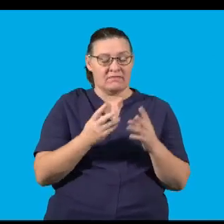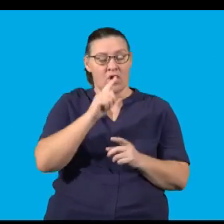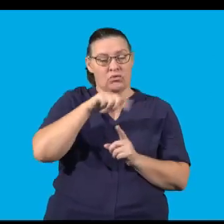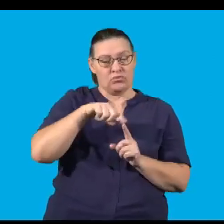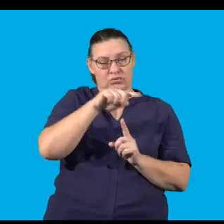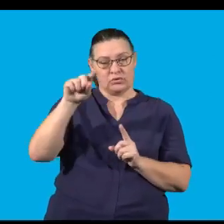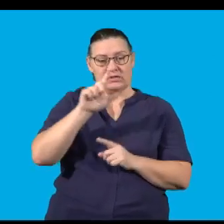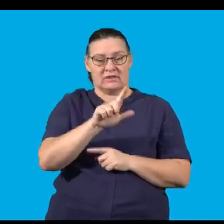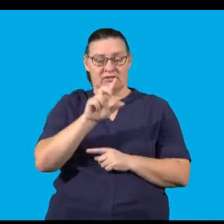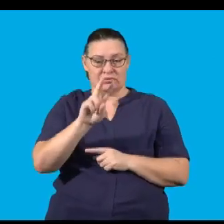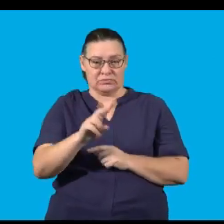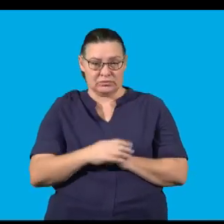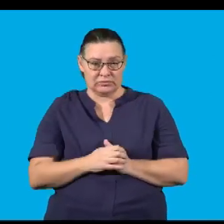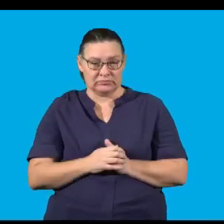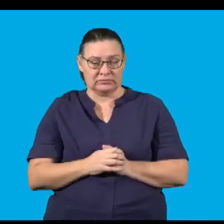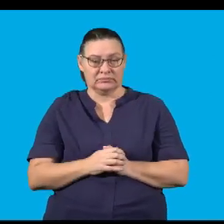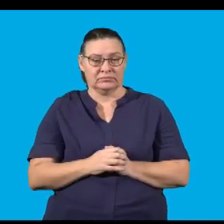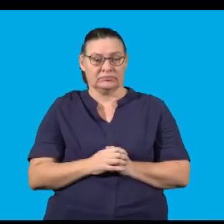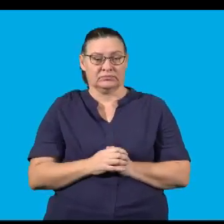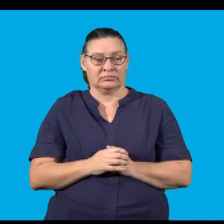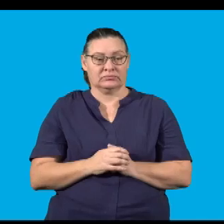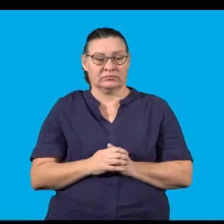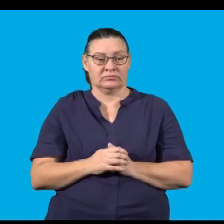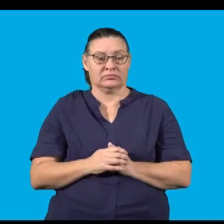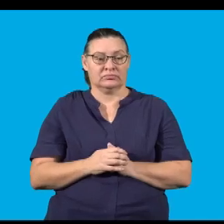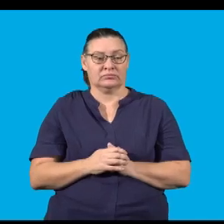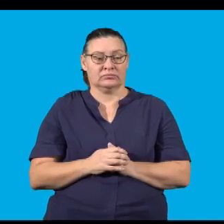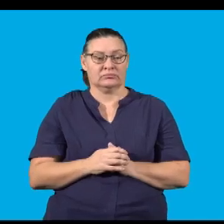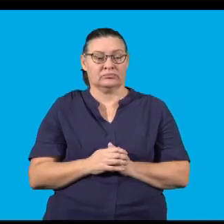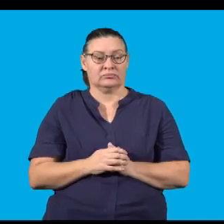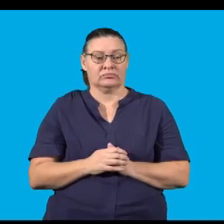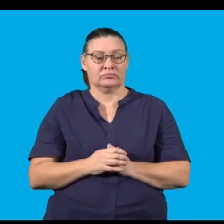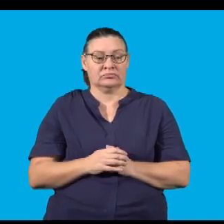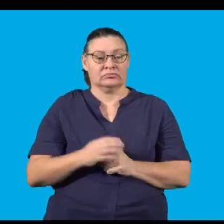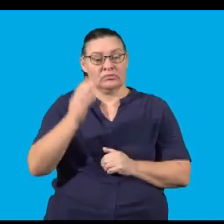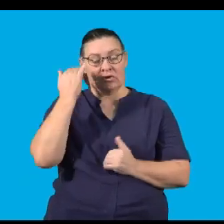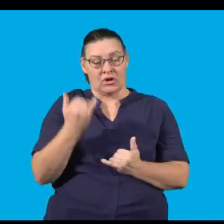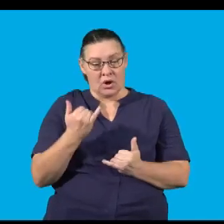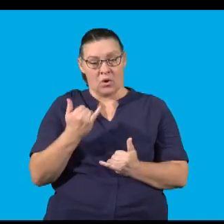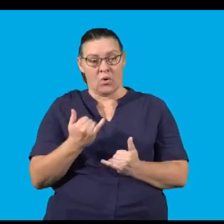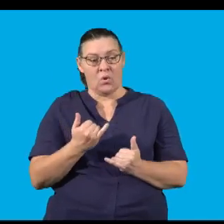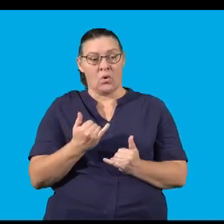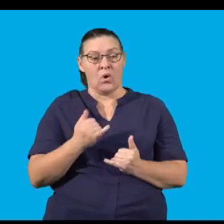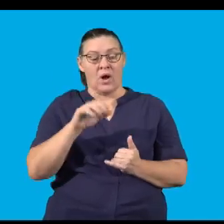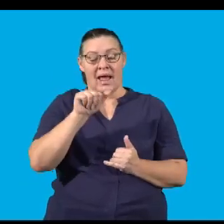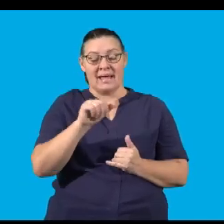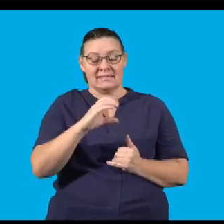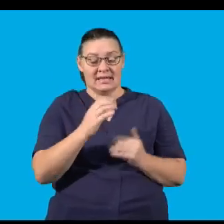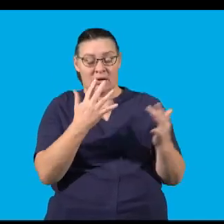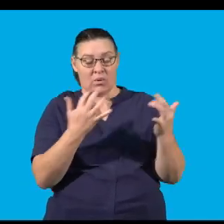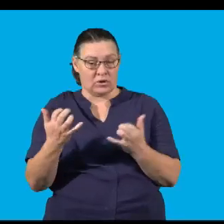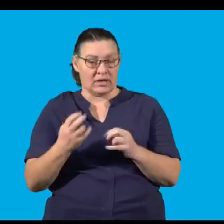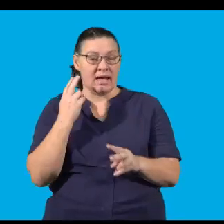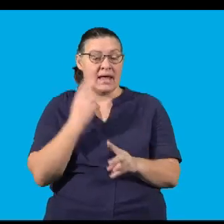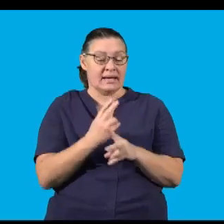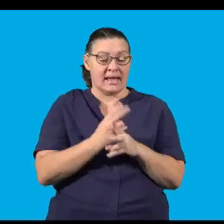you the root of 72. So that's root 72. Okay, we now need to work out the length of AC.